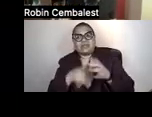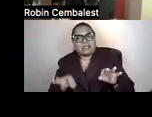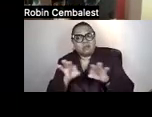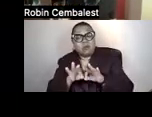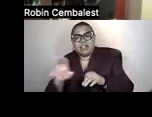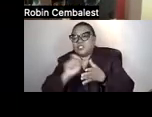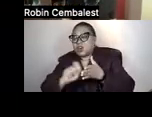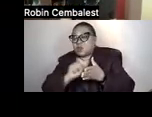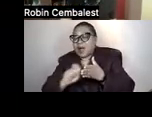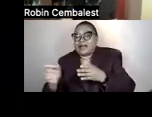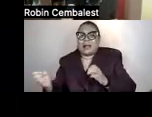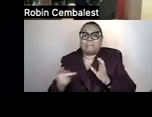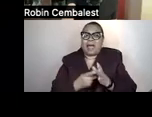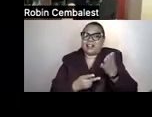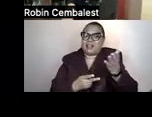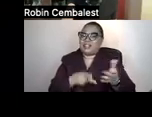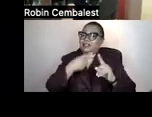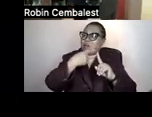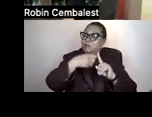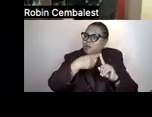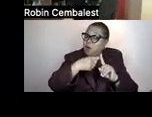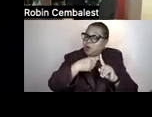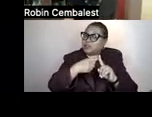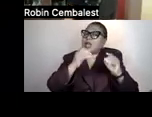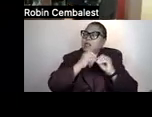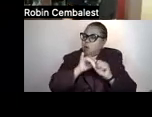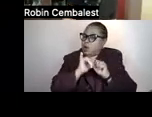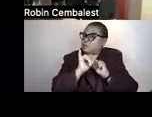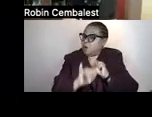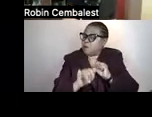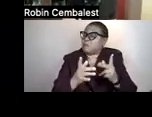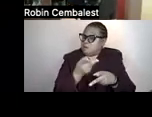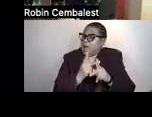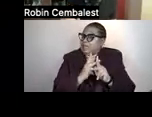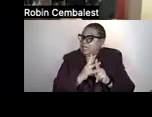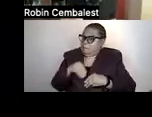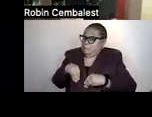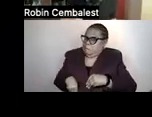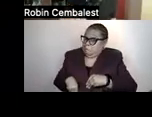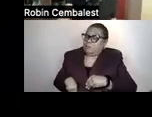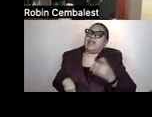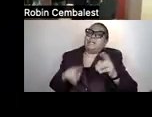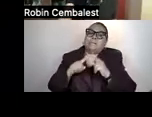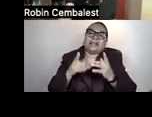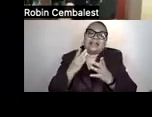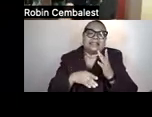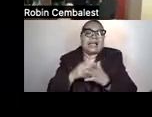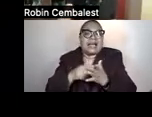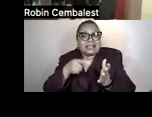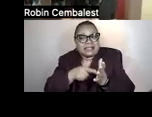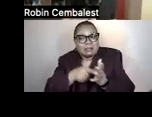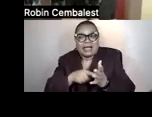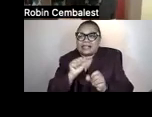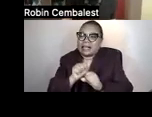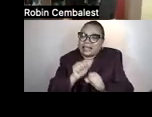your writing. Anyway, back to this. The pros of these is that they're more permanent. People might keep them. But there is expense and